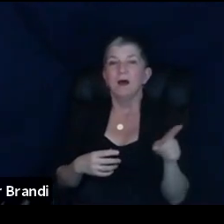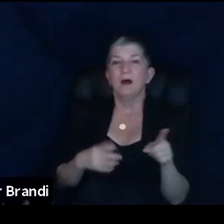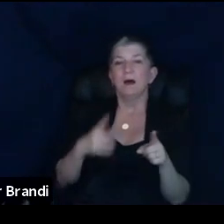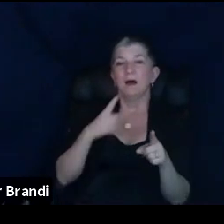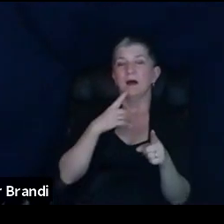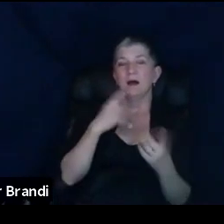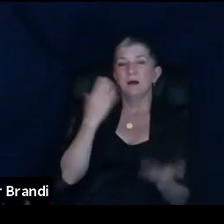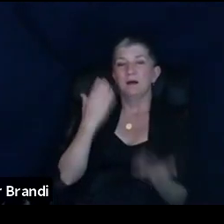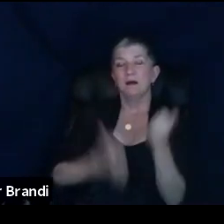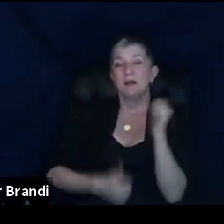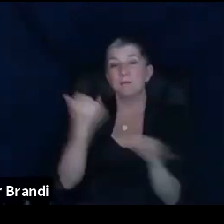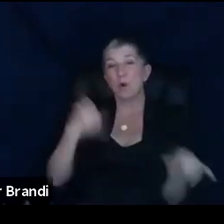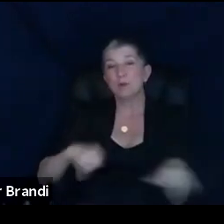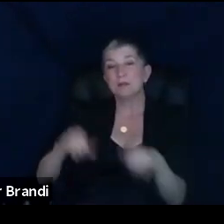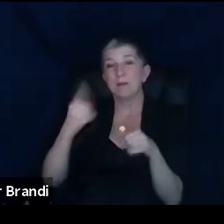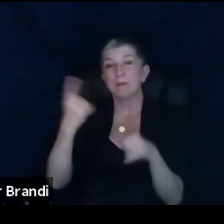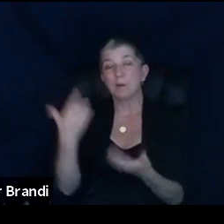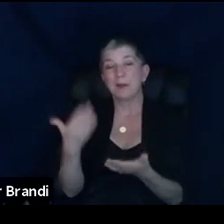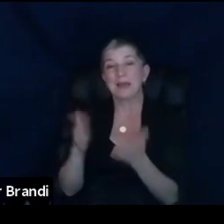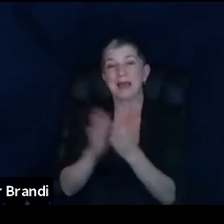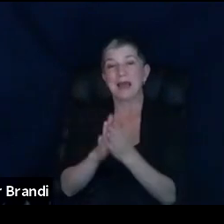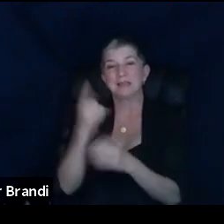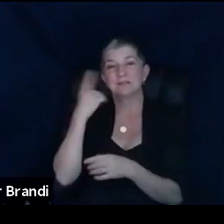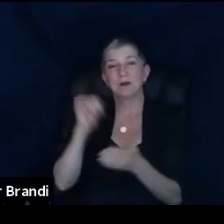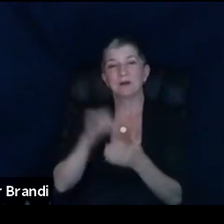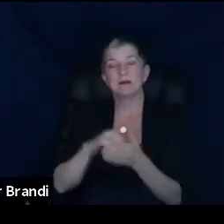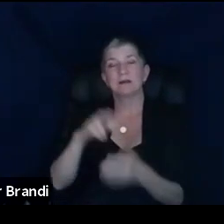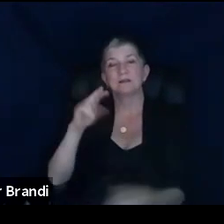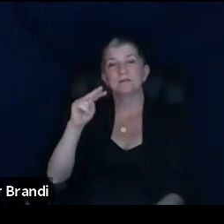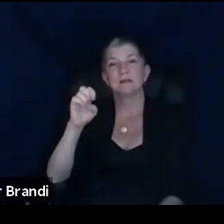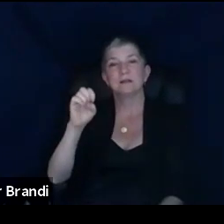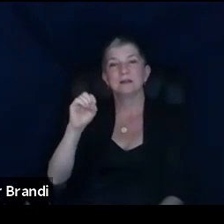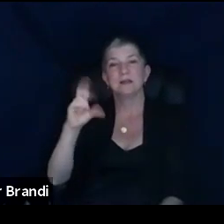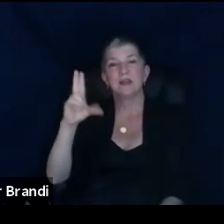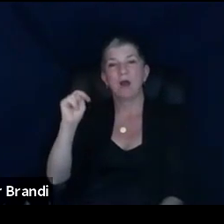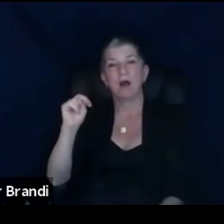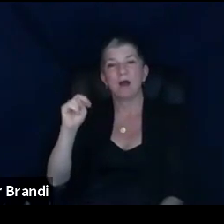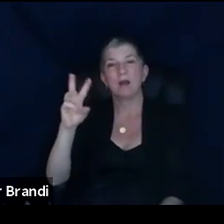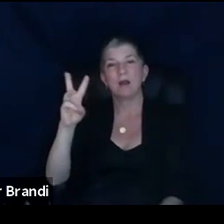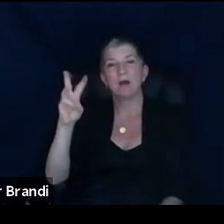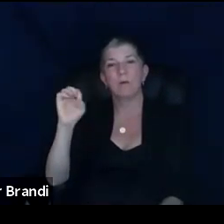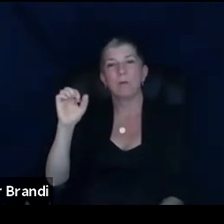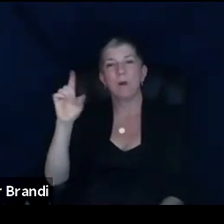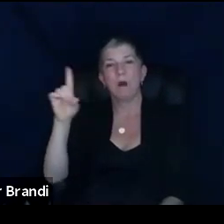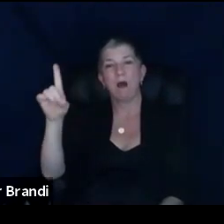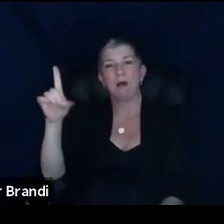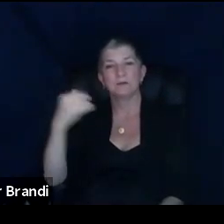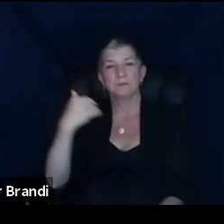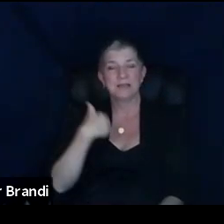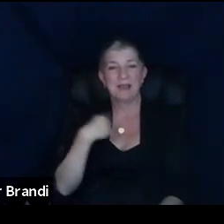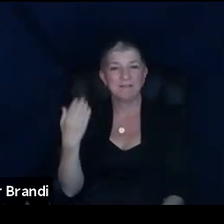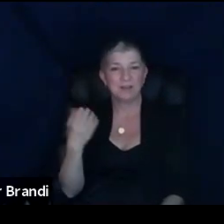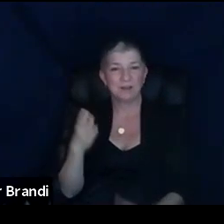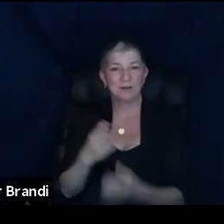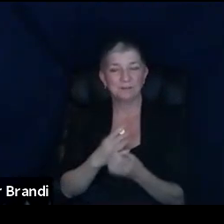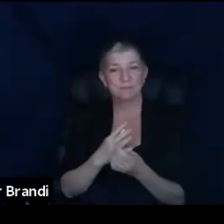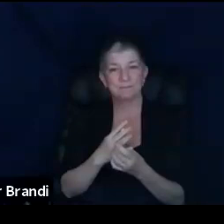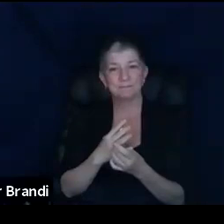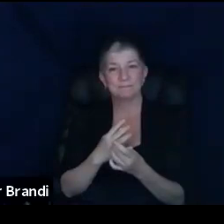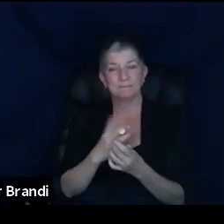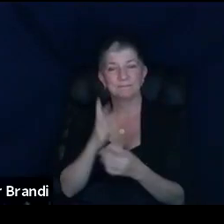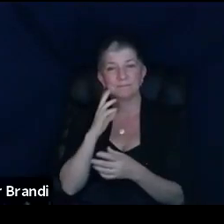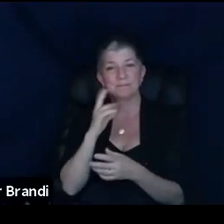Probably the most common one we get asked for is for the neon wand, which I have up here. I can plug it